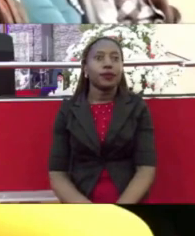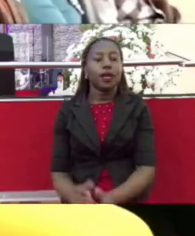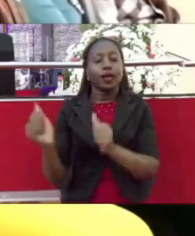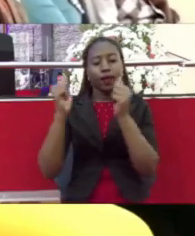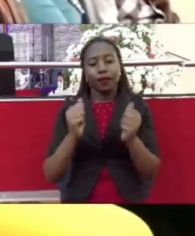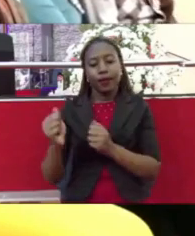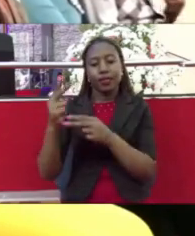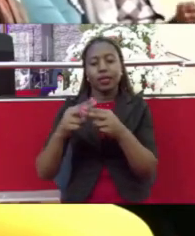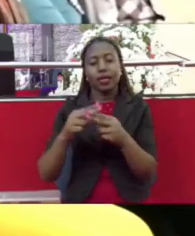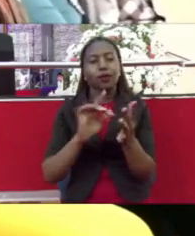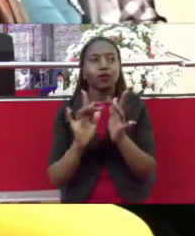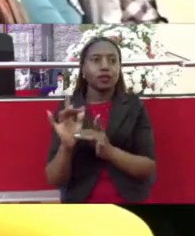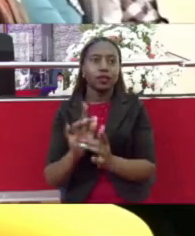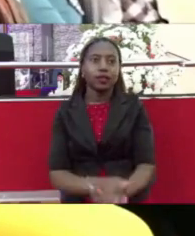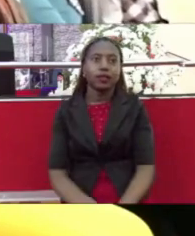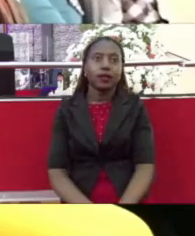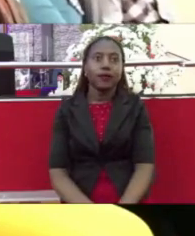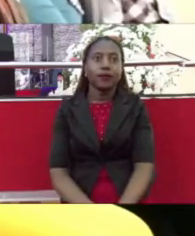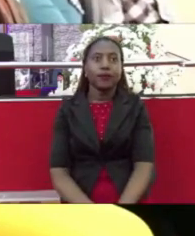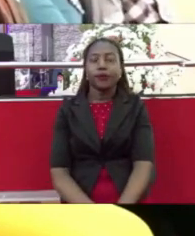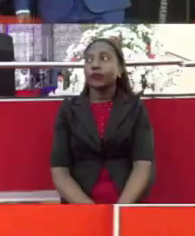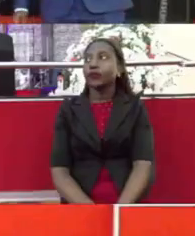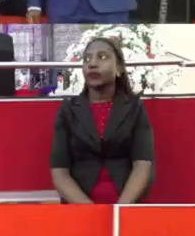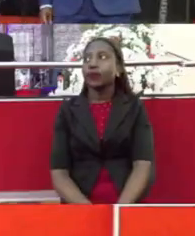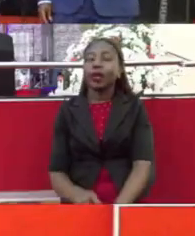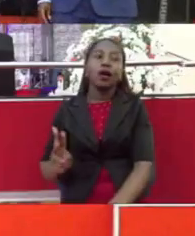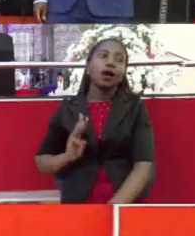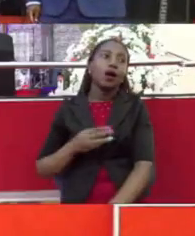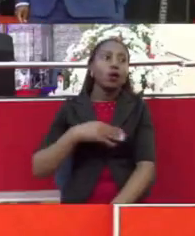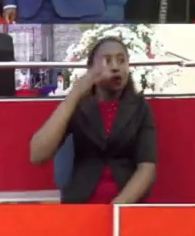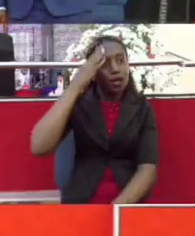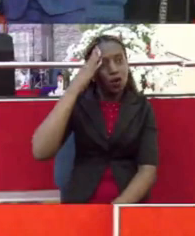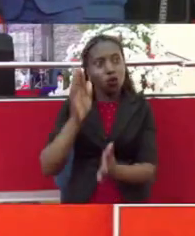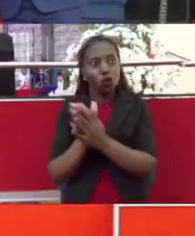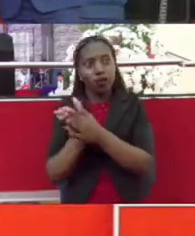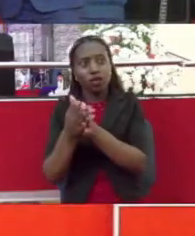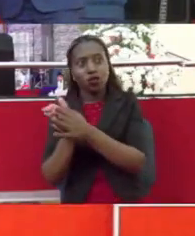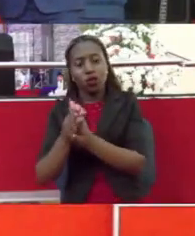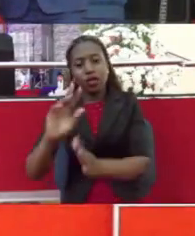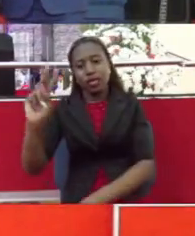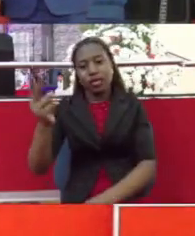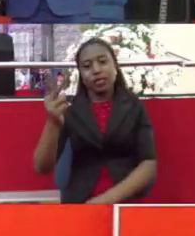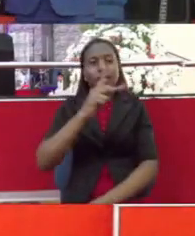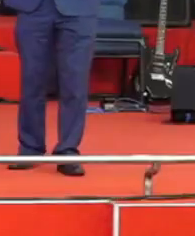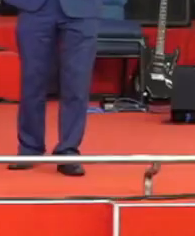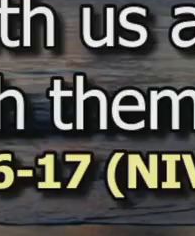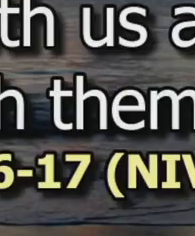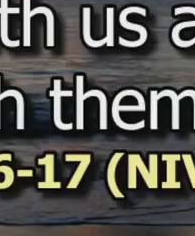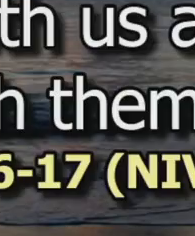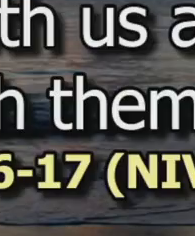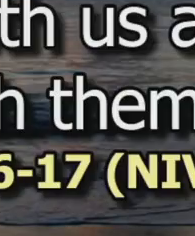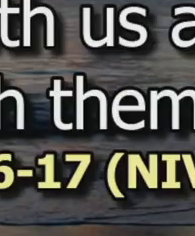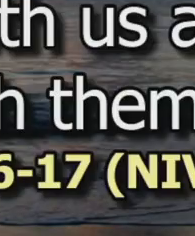name of Jesus. Katika jina kuu la Yesu. And we know the story in King 2 Kings chapter 6 verse 16 to 17. Wafalme wa